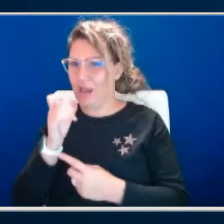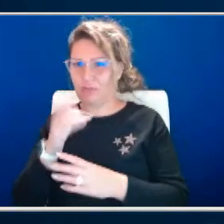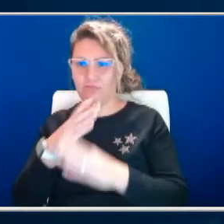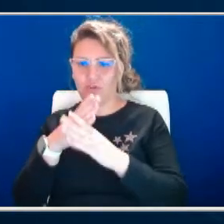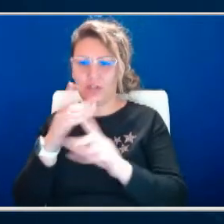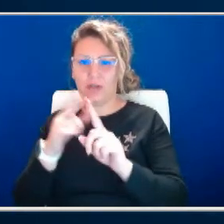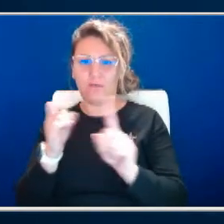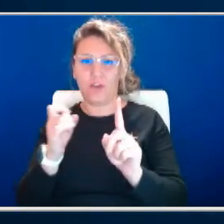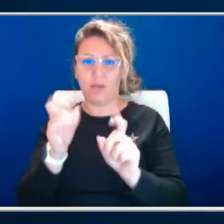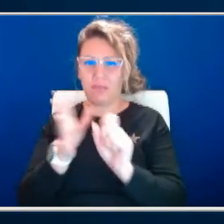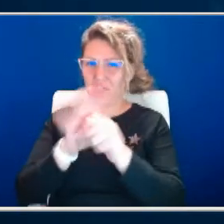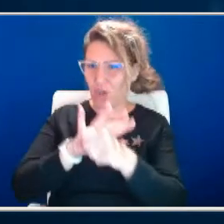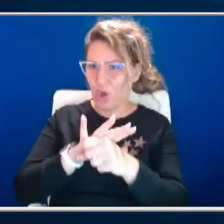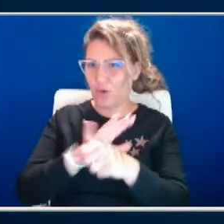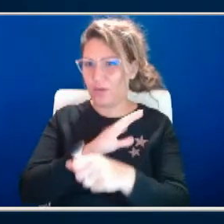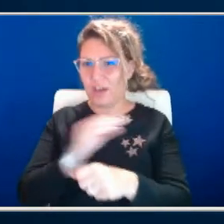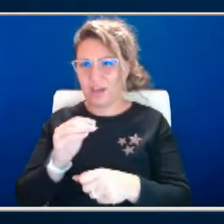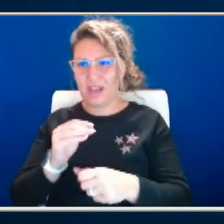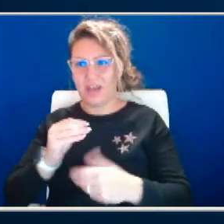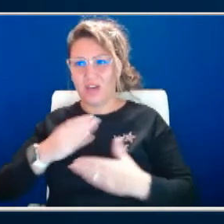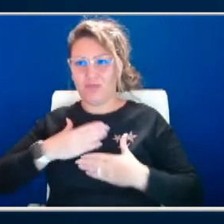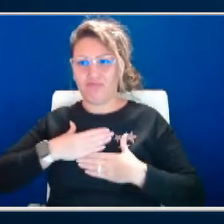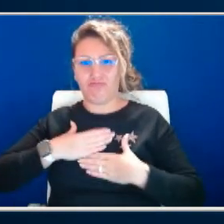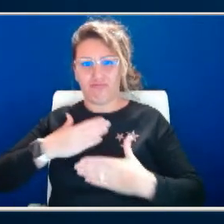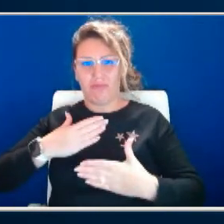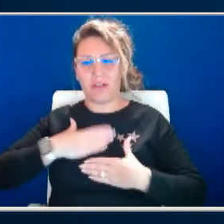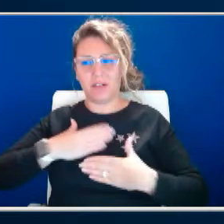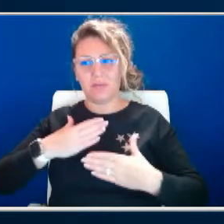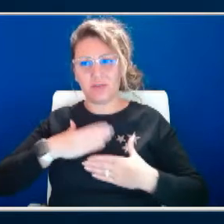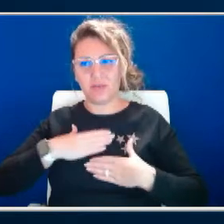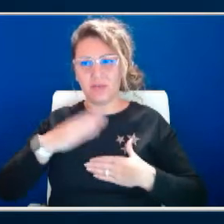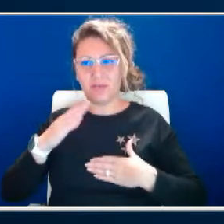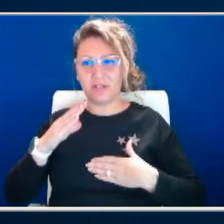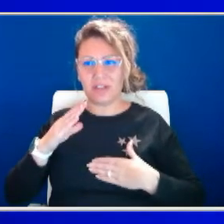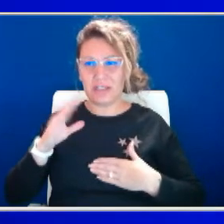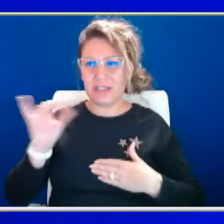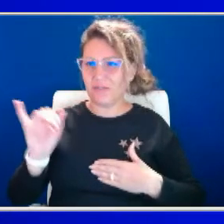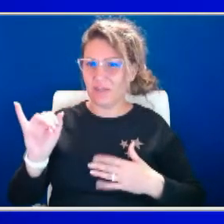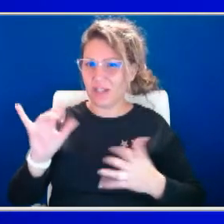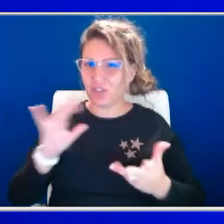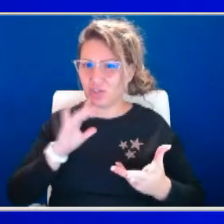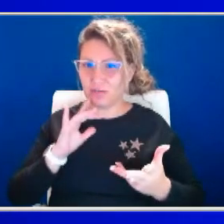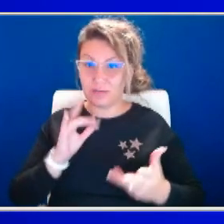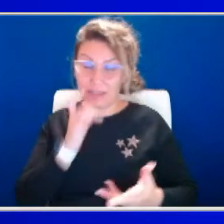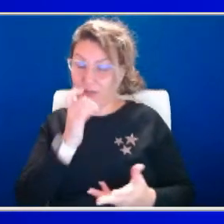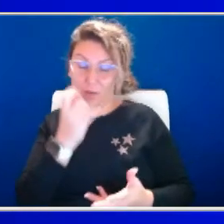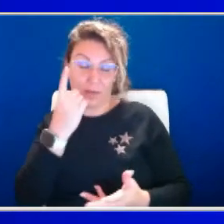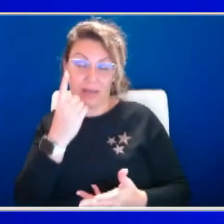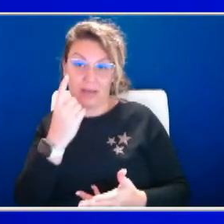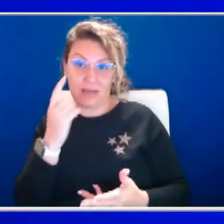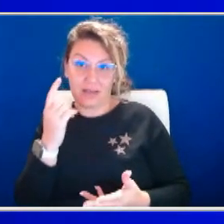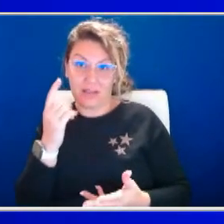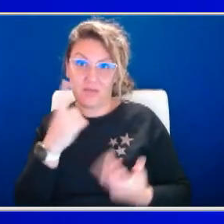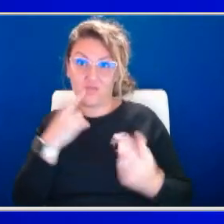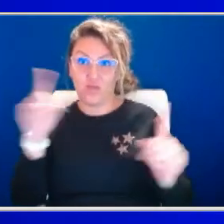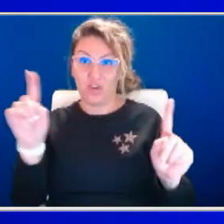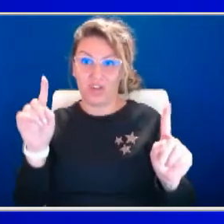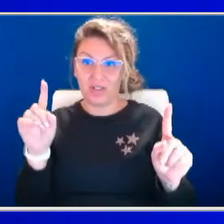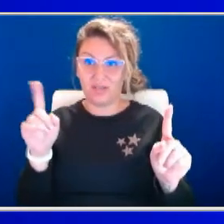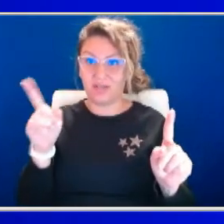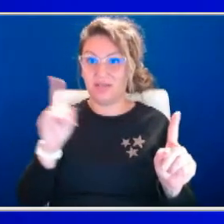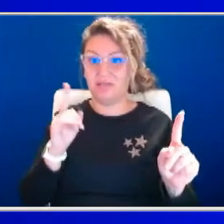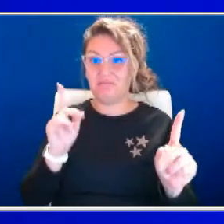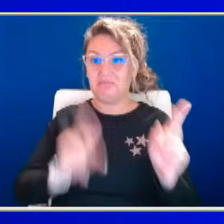know that it does help with other infections. How? No. I don't think it does. I think, it doesn't work. People have been looking at